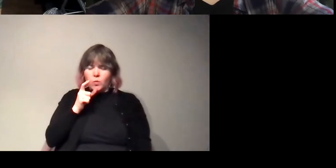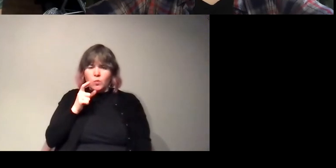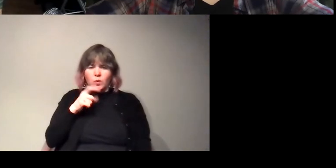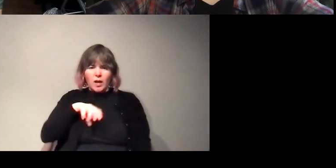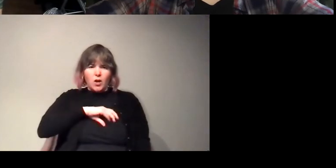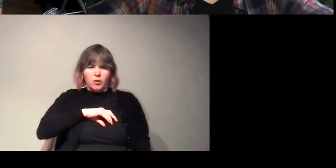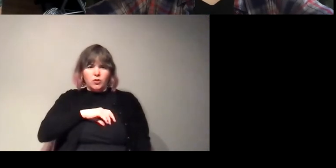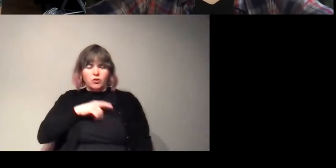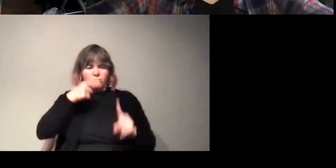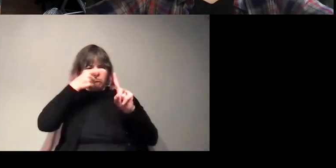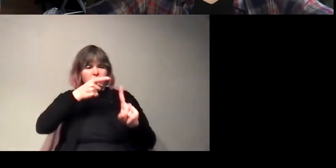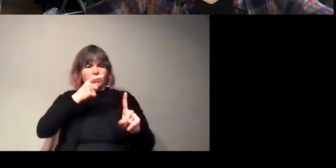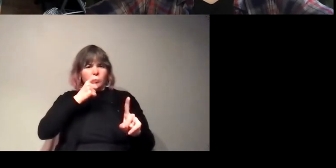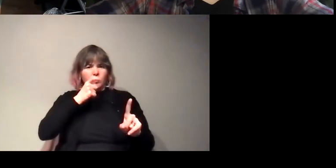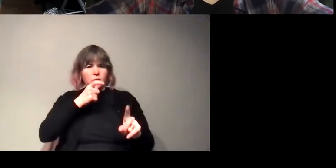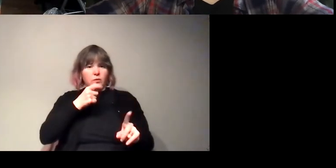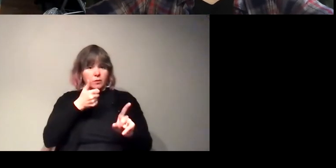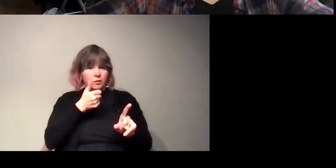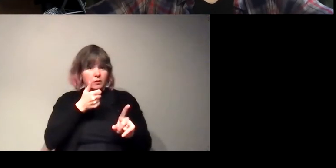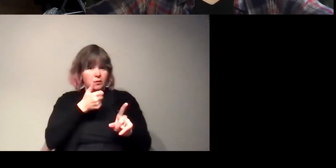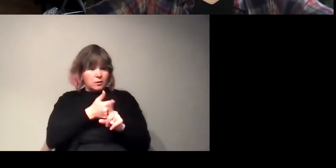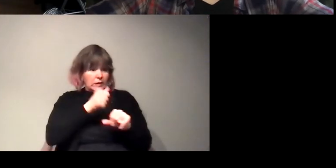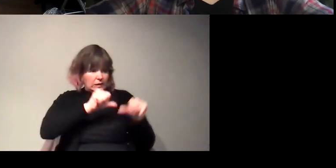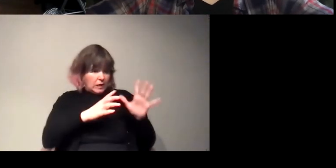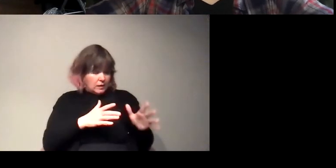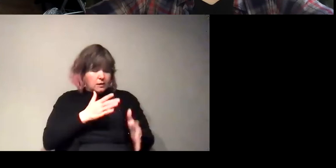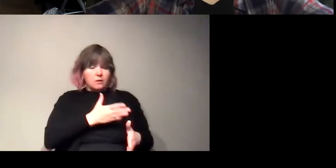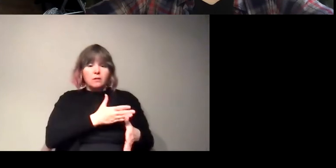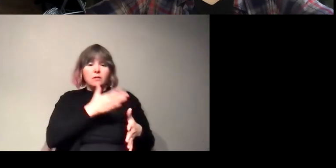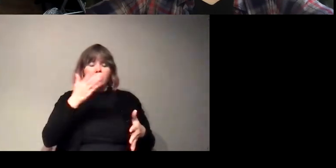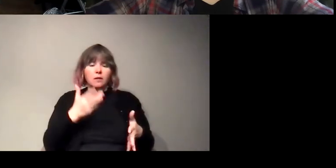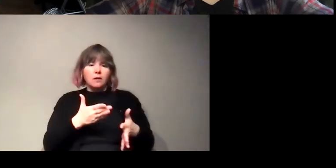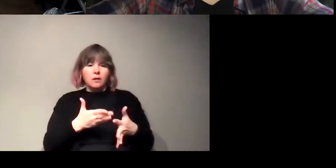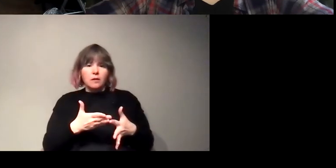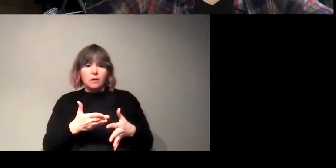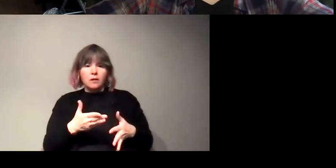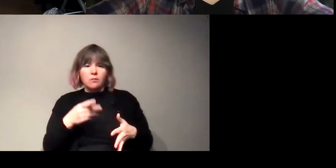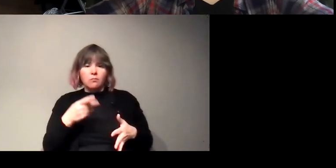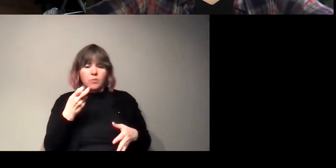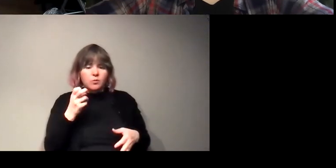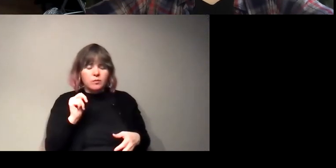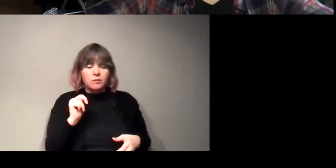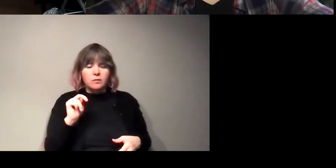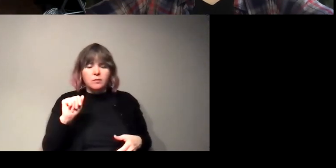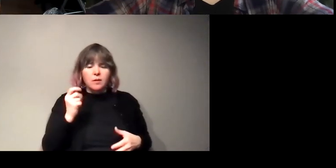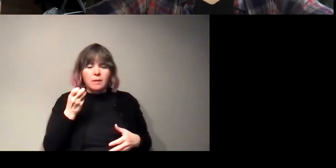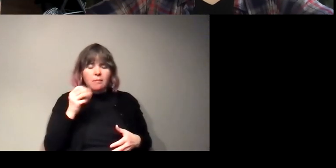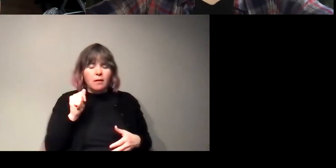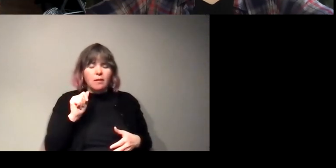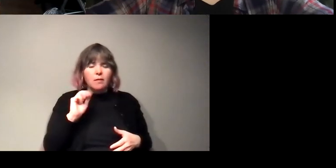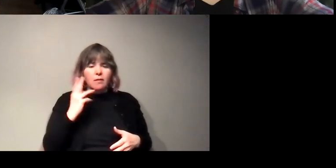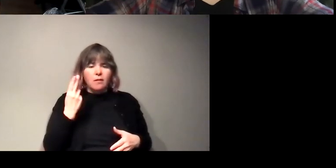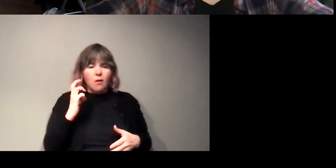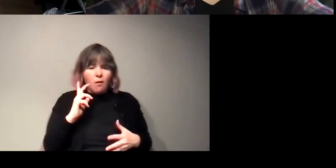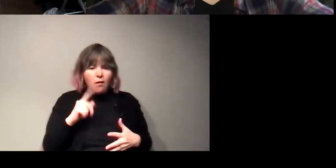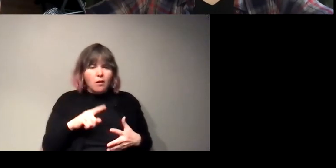of your story. Is the main character your scientist? Is the main character your proton or amoeba or hawk